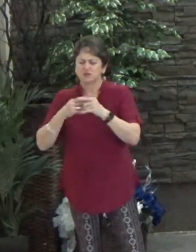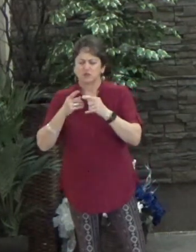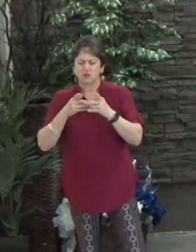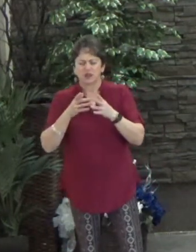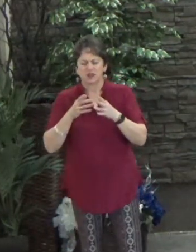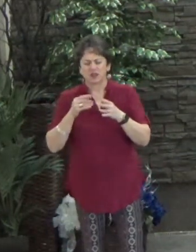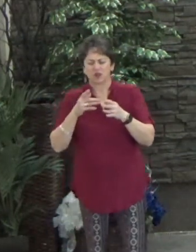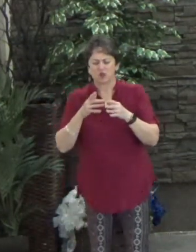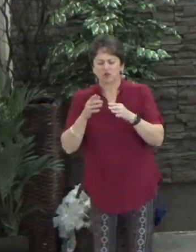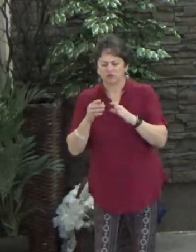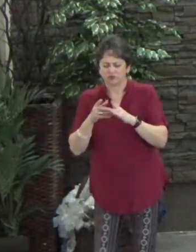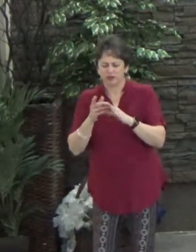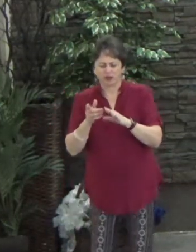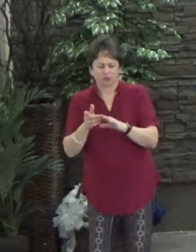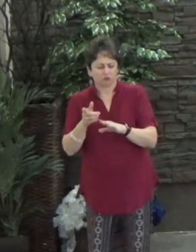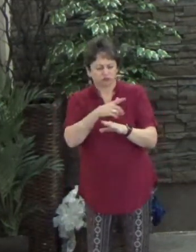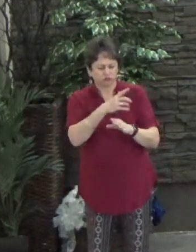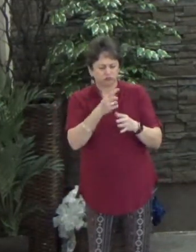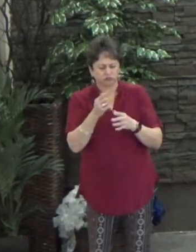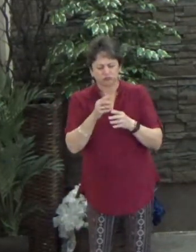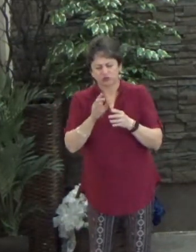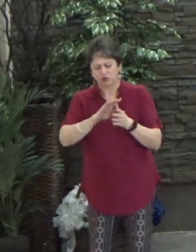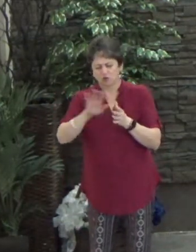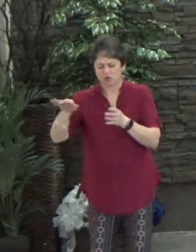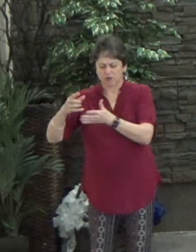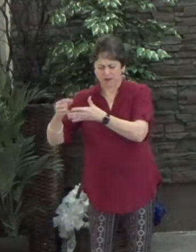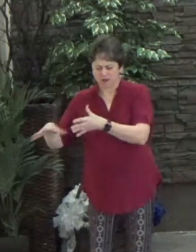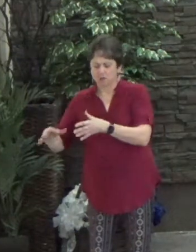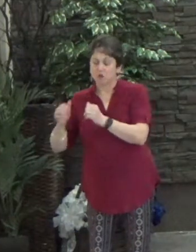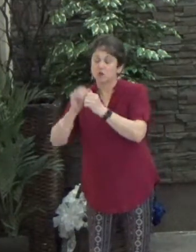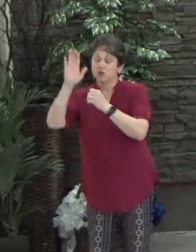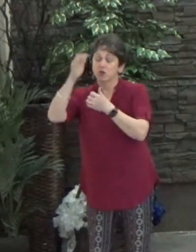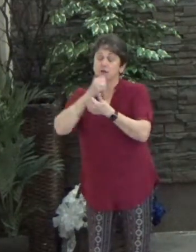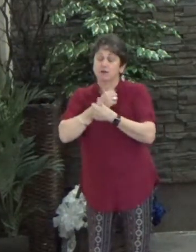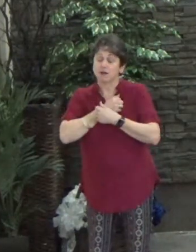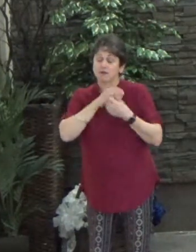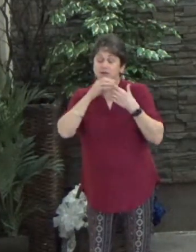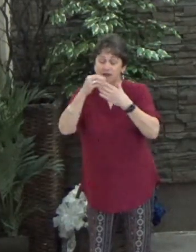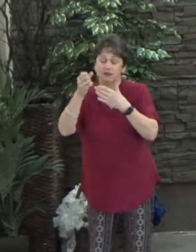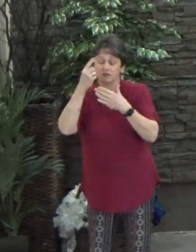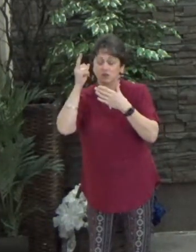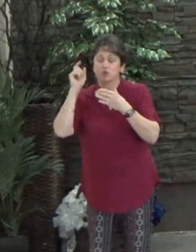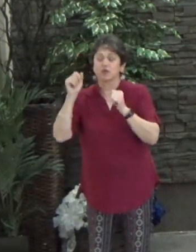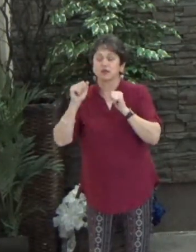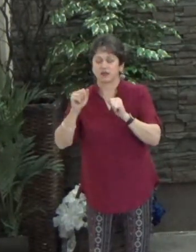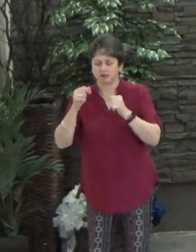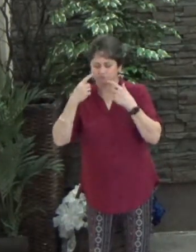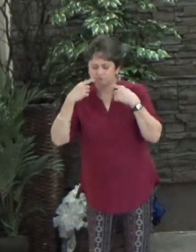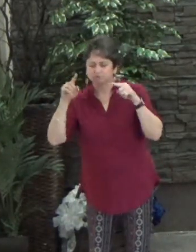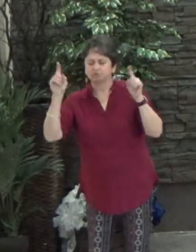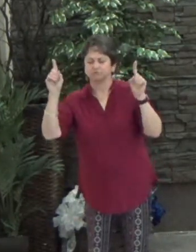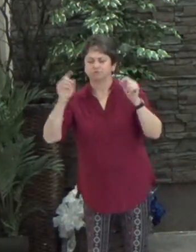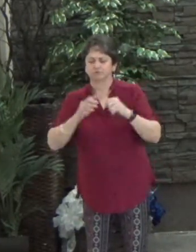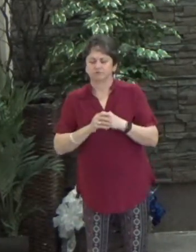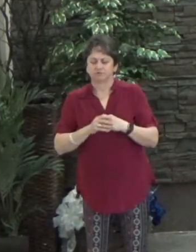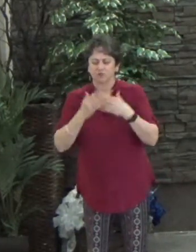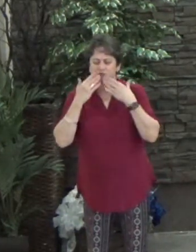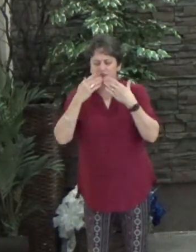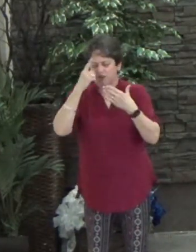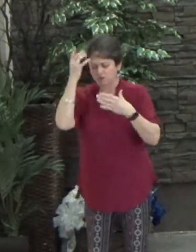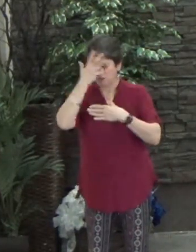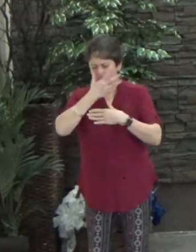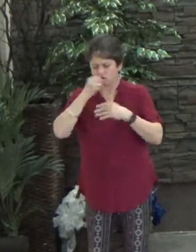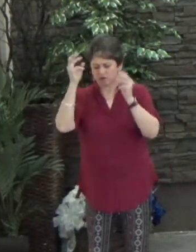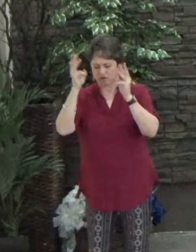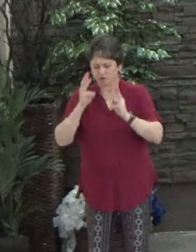to the dump so easily. But with your love, guidance, and understanding, we can get through anything. Thank you for this beautiful